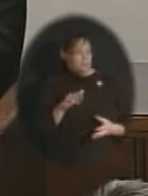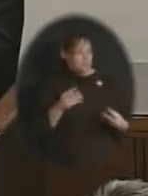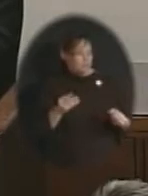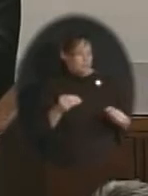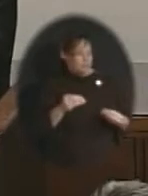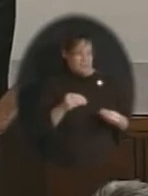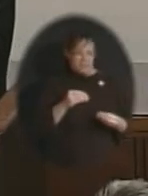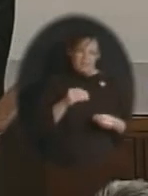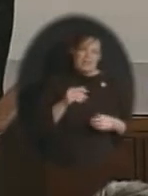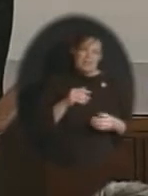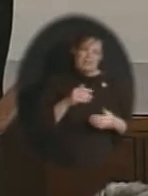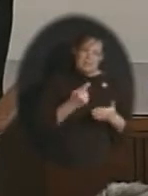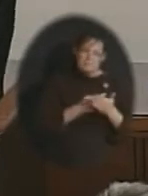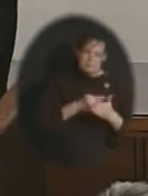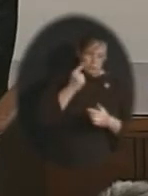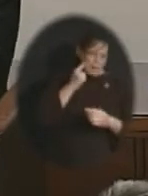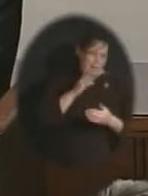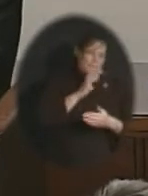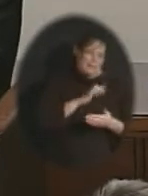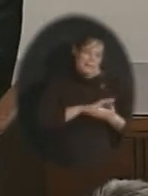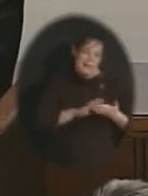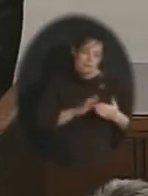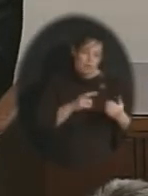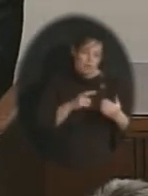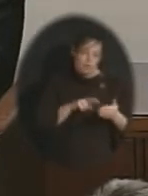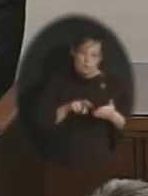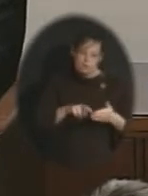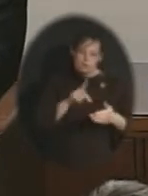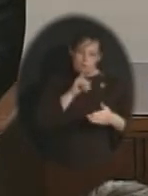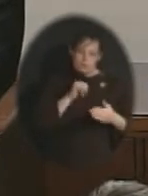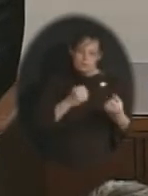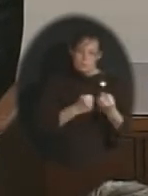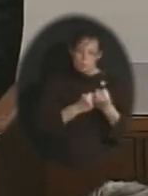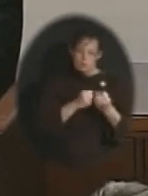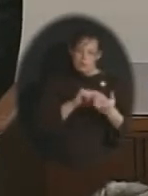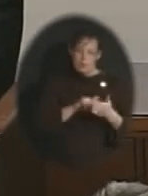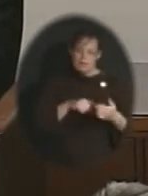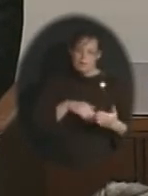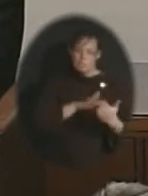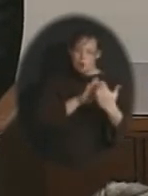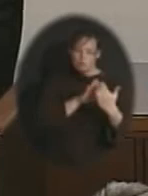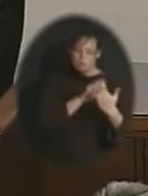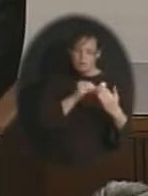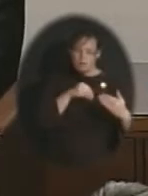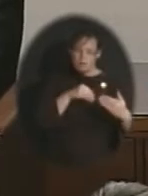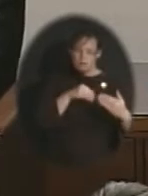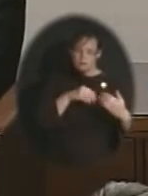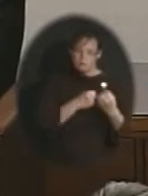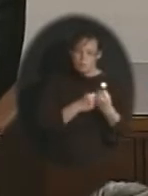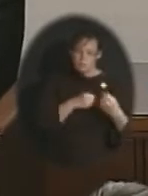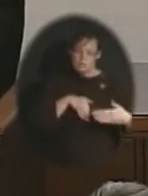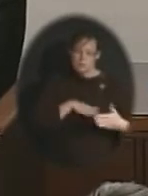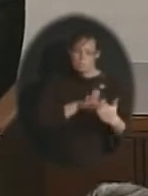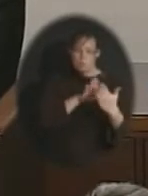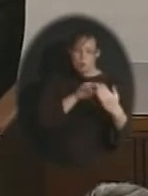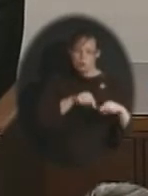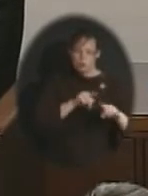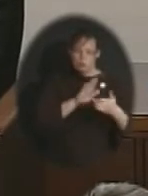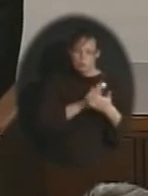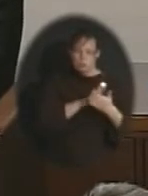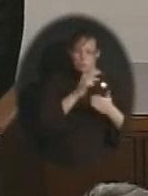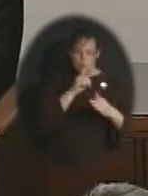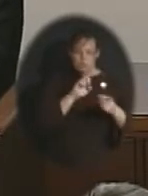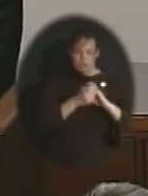be nice. Research really supports this approach, and it certainly supports this approach in schools for changing